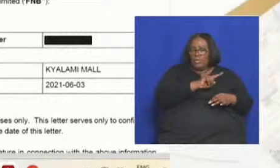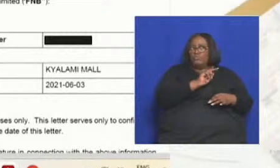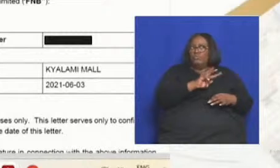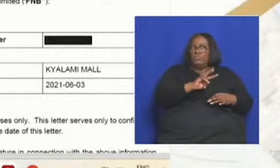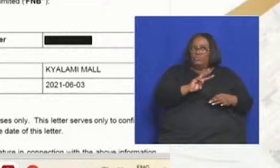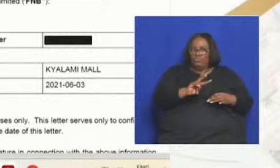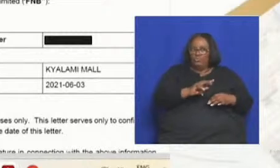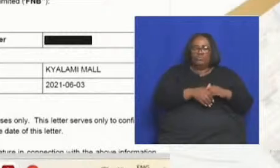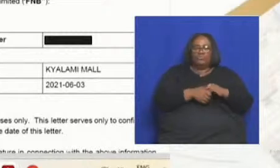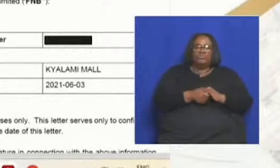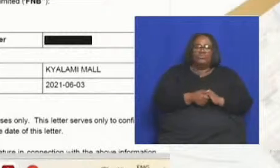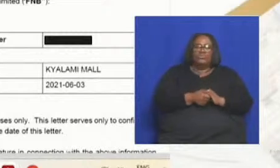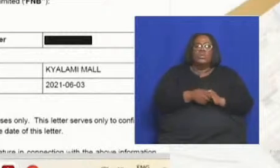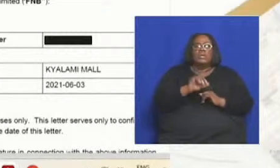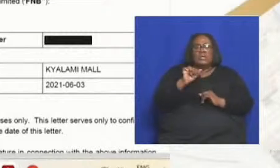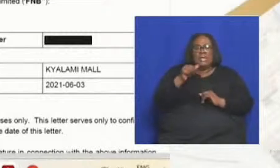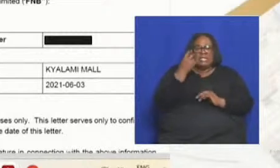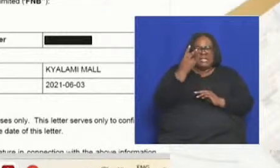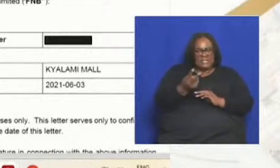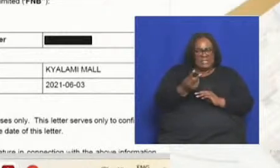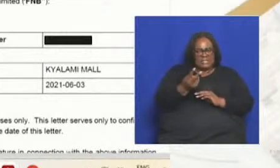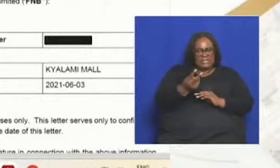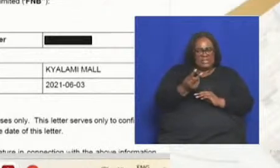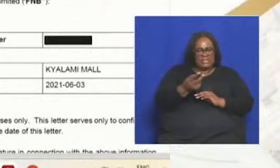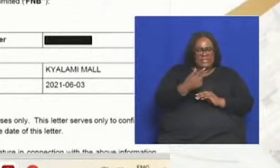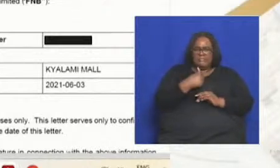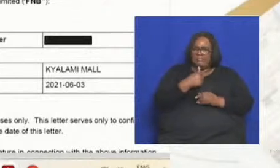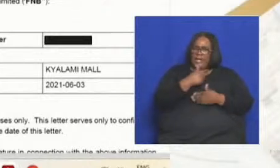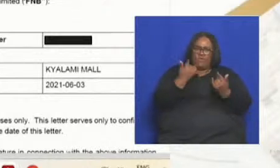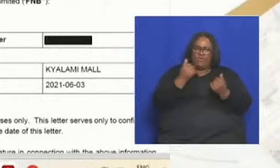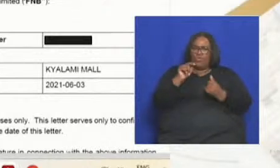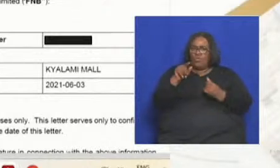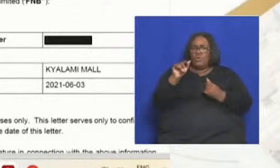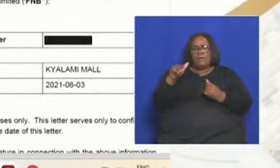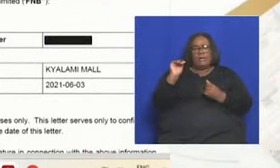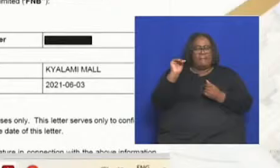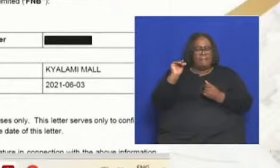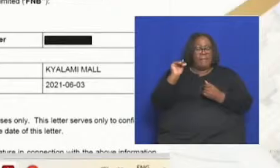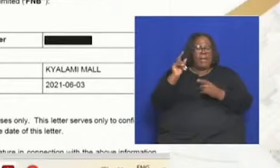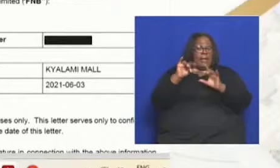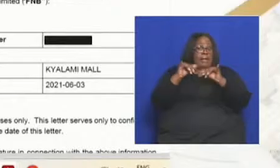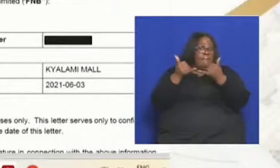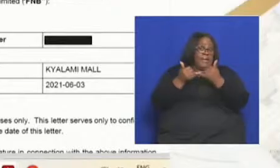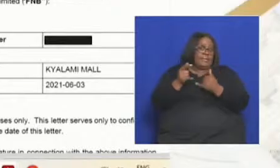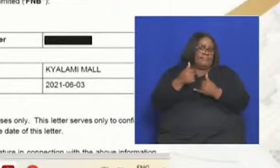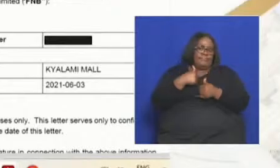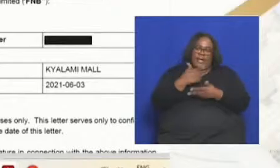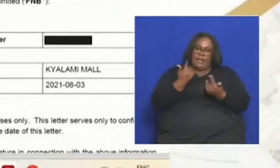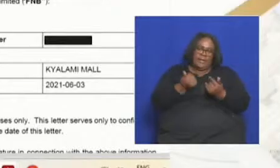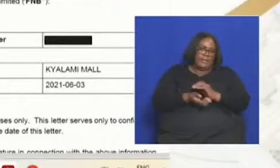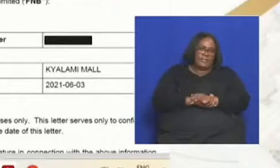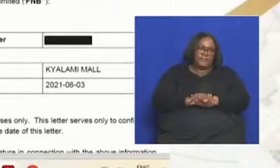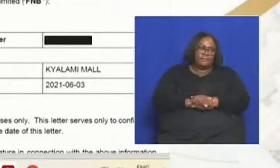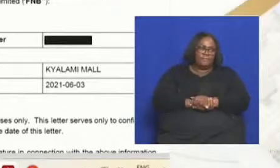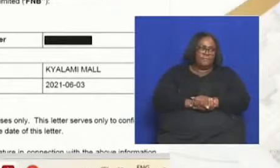Yes, I see it, but I don't know this company. I don't know this company.